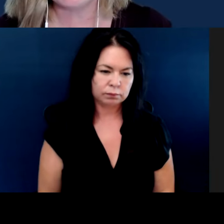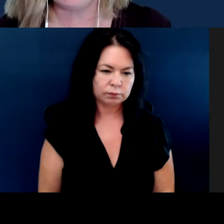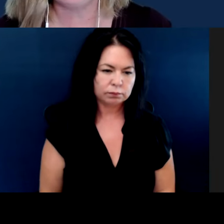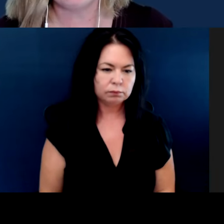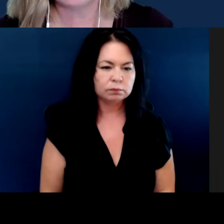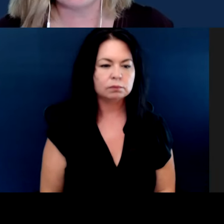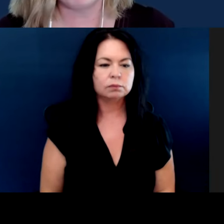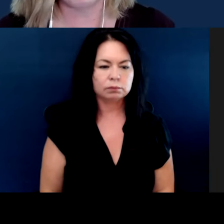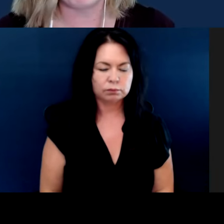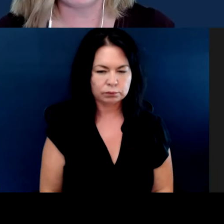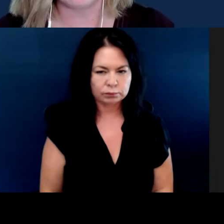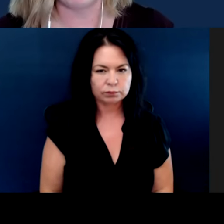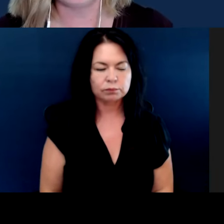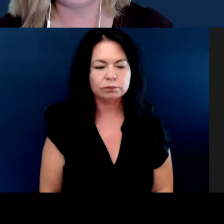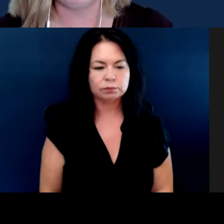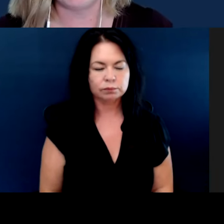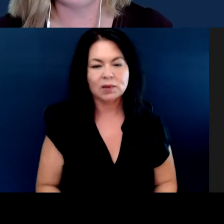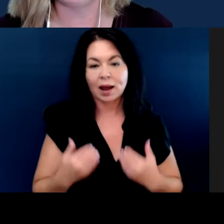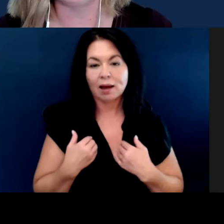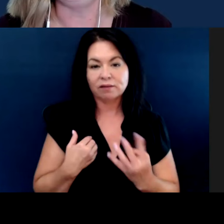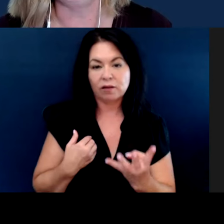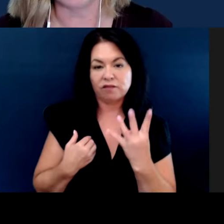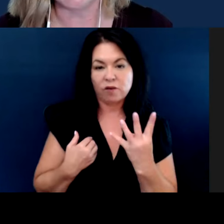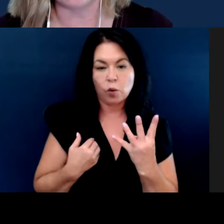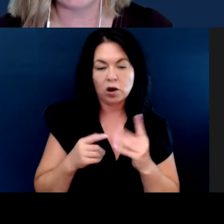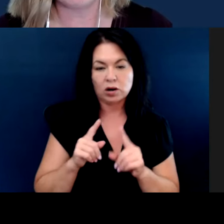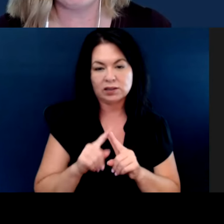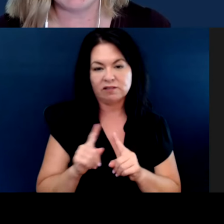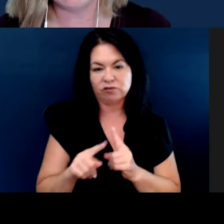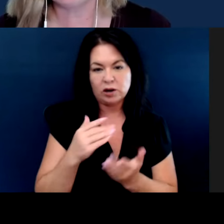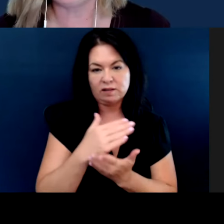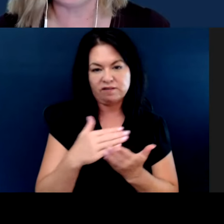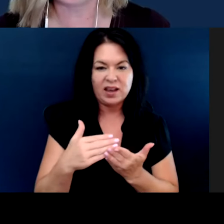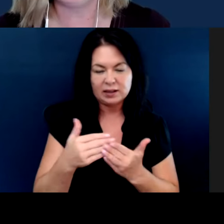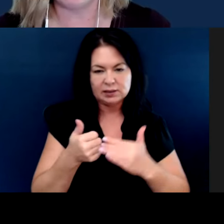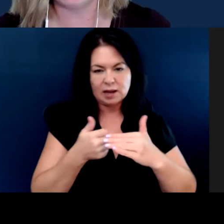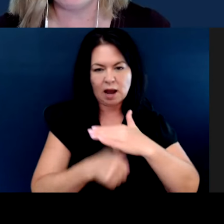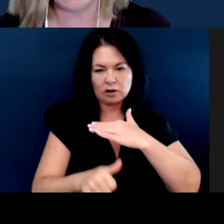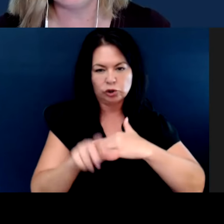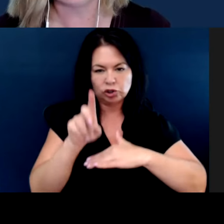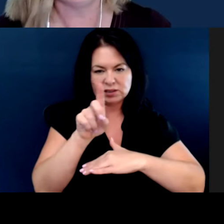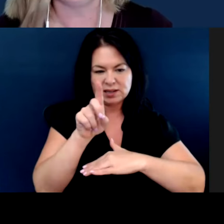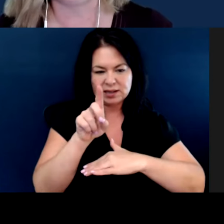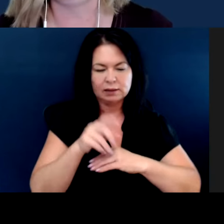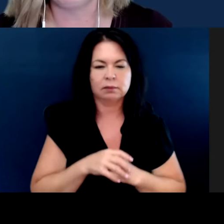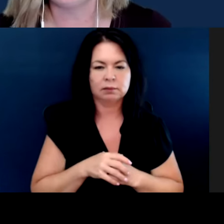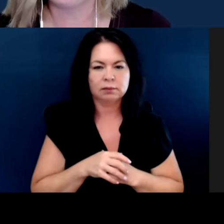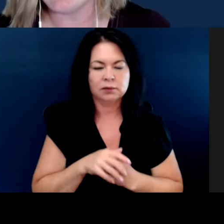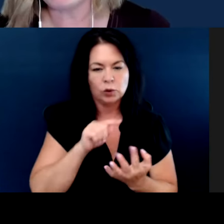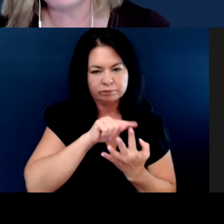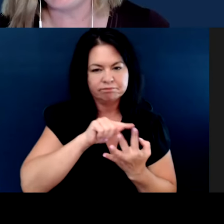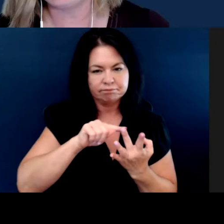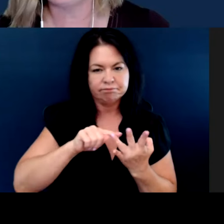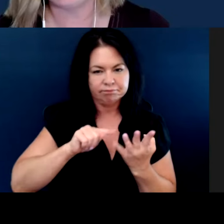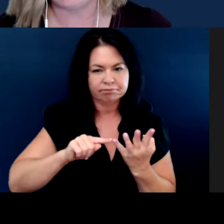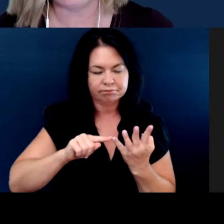Medicare Part D, so it has 4 coverage phases: your deductible phase, your initial coverage phase, your coverage